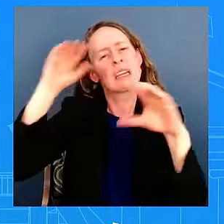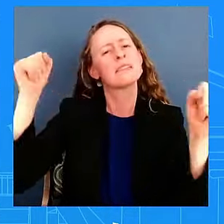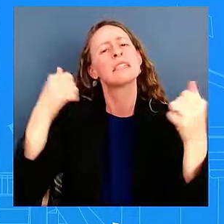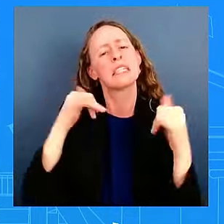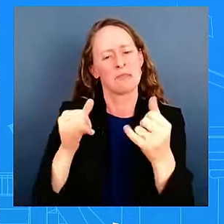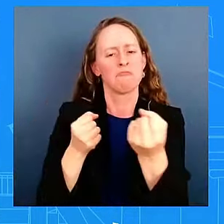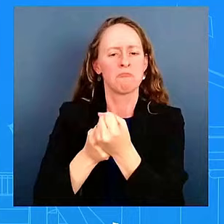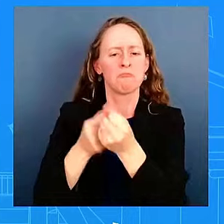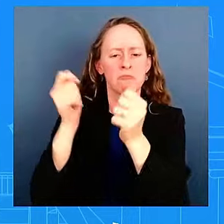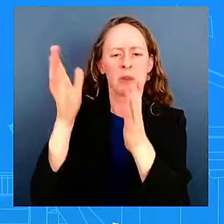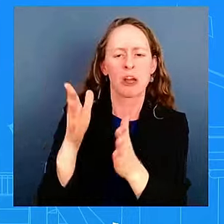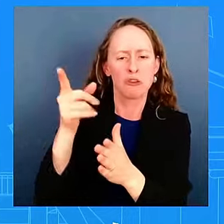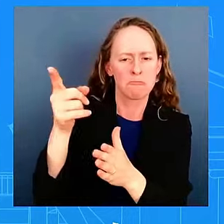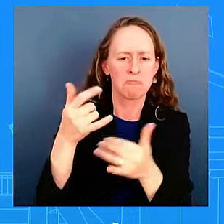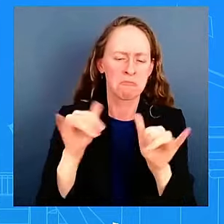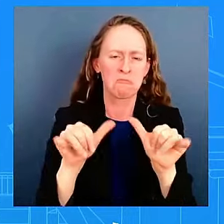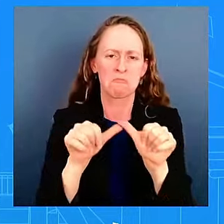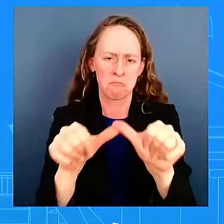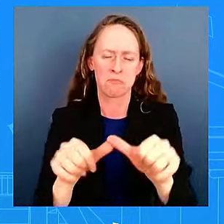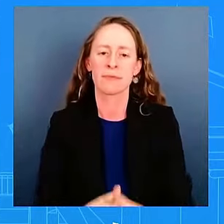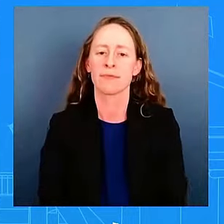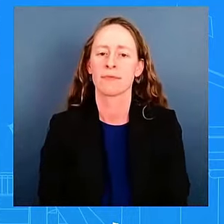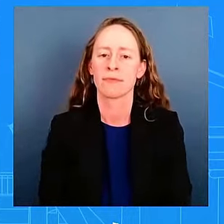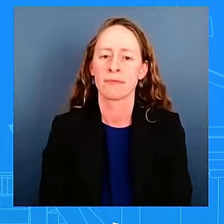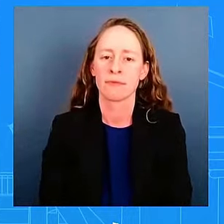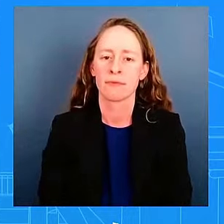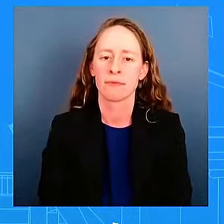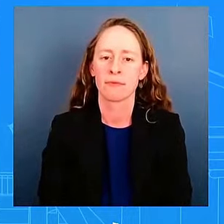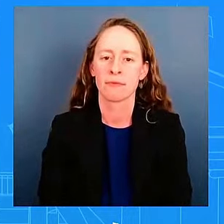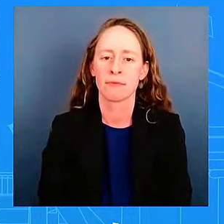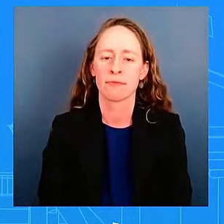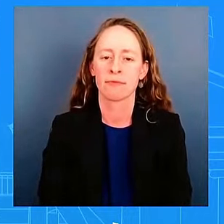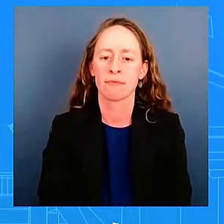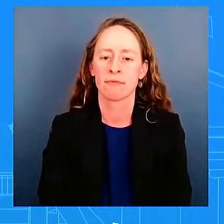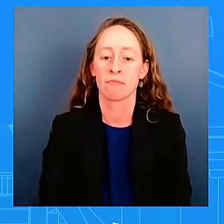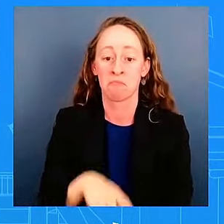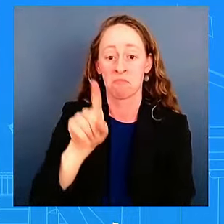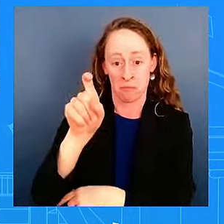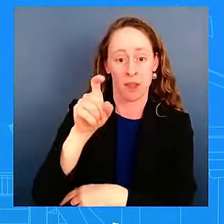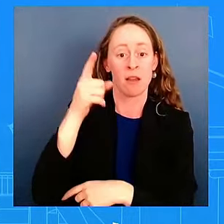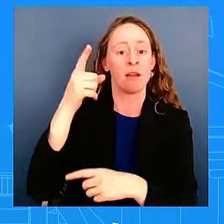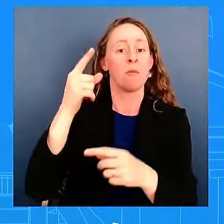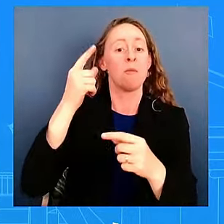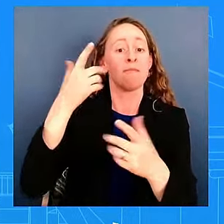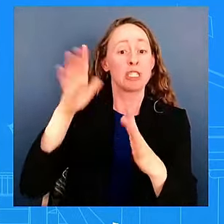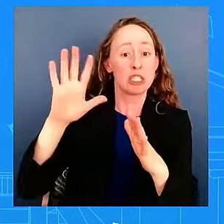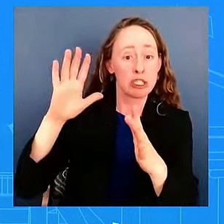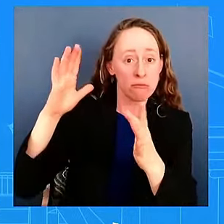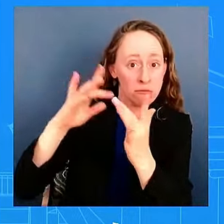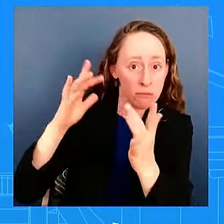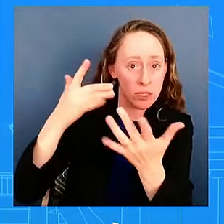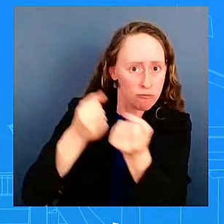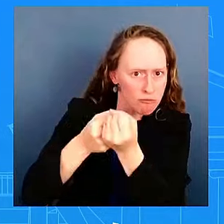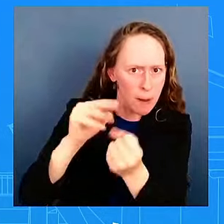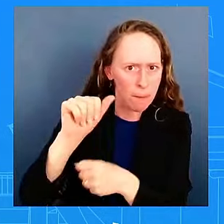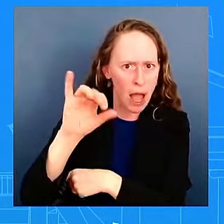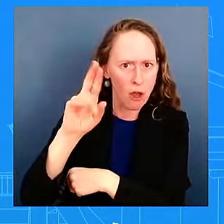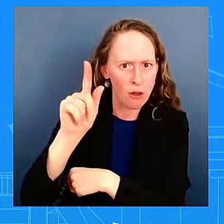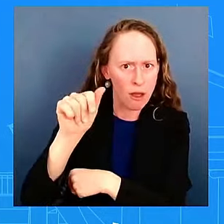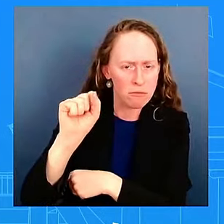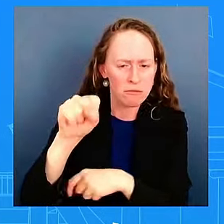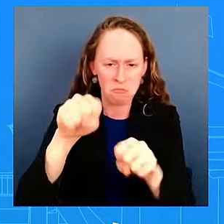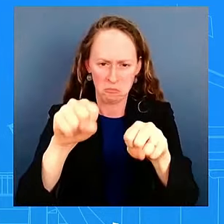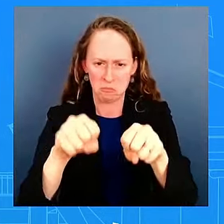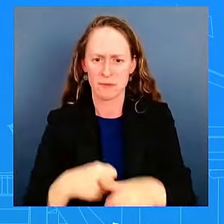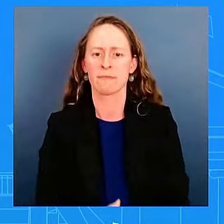Yes. And, does the president have plans, or has he spoken with the family of the man who was killed at the rally? So you heard me at the top,